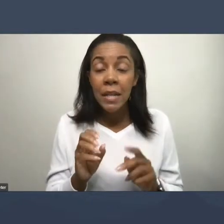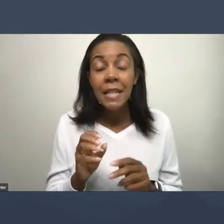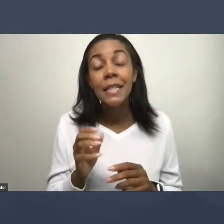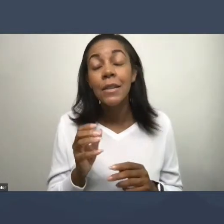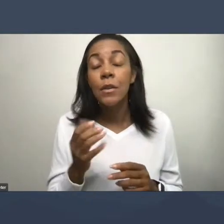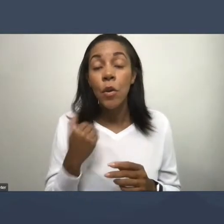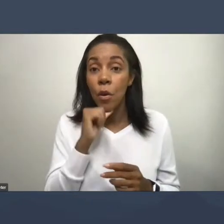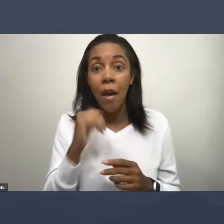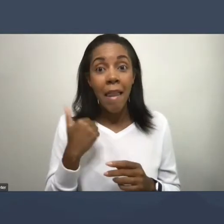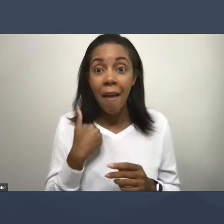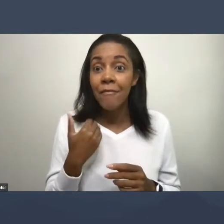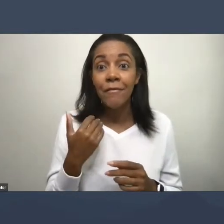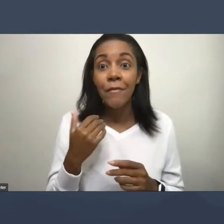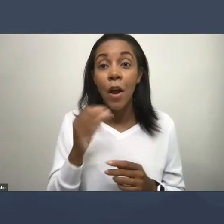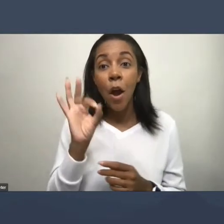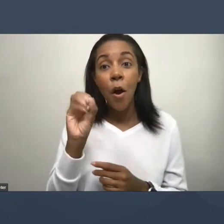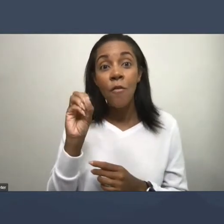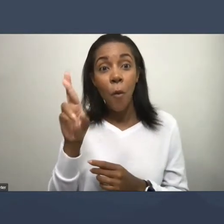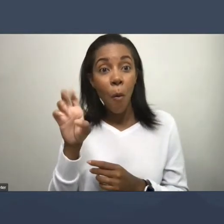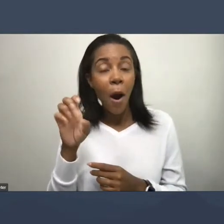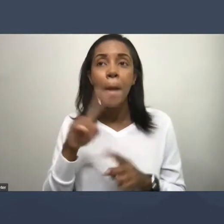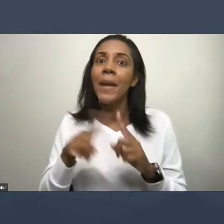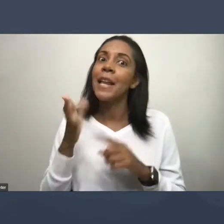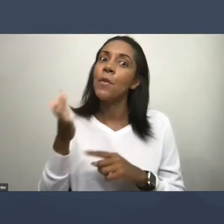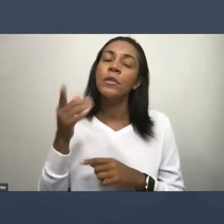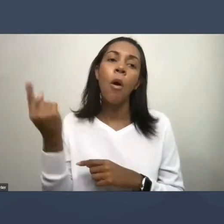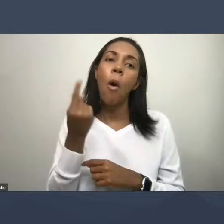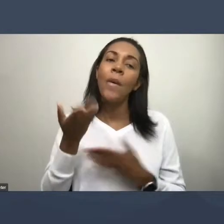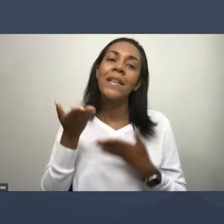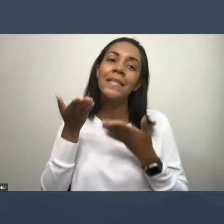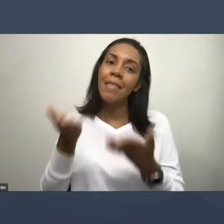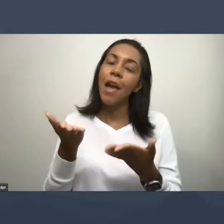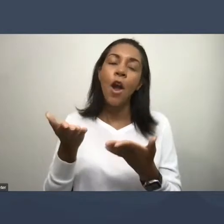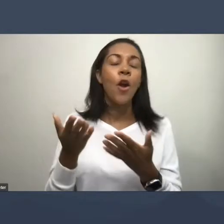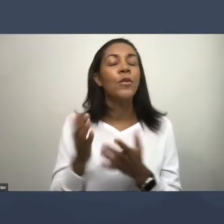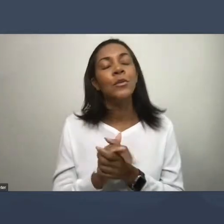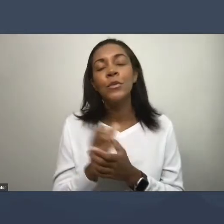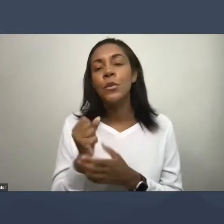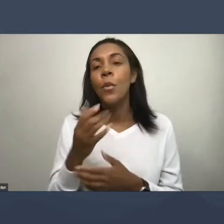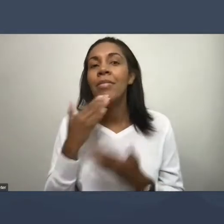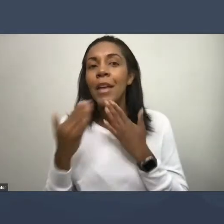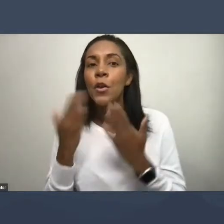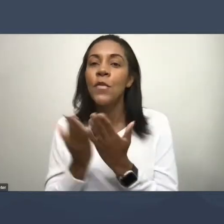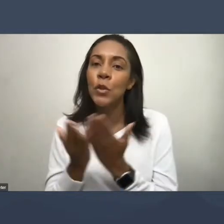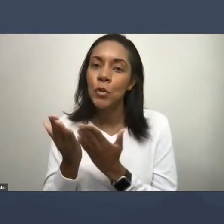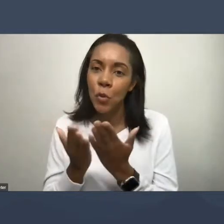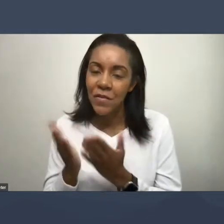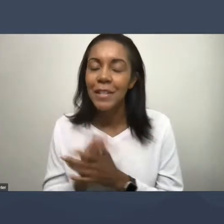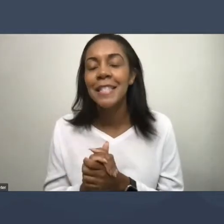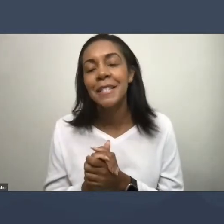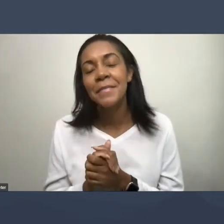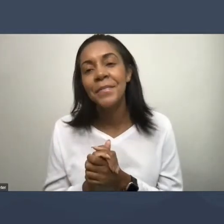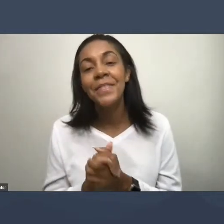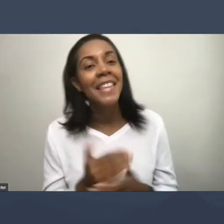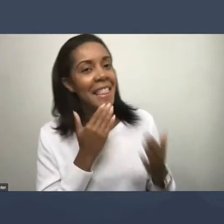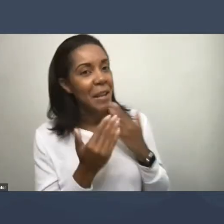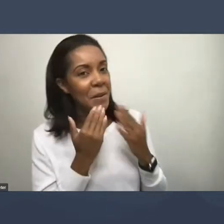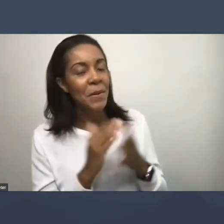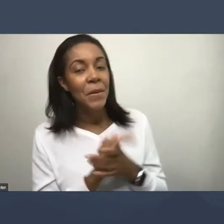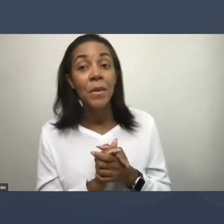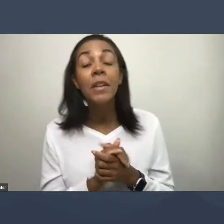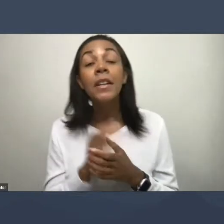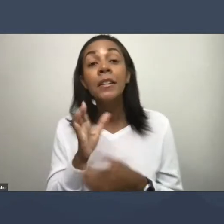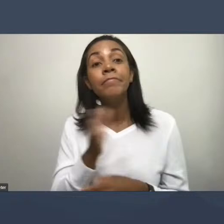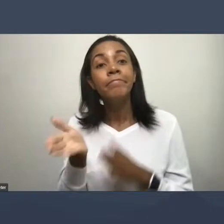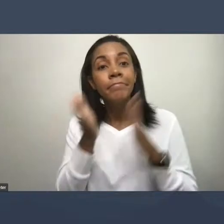but Mr. Johnson was always there and always present when we were trying to meet. So thanks for your service, Mr. Johnson. Good to see you. Thank you, Councilman. Chairman